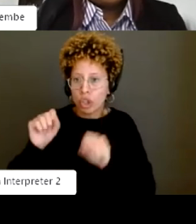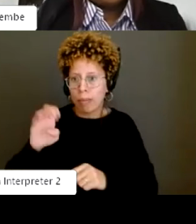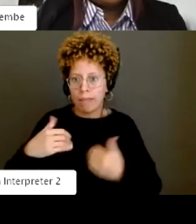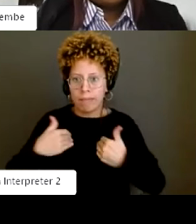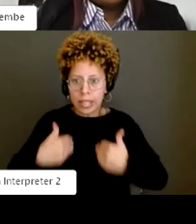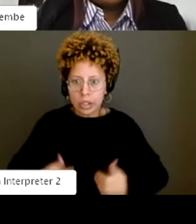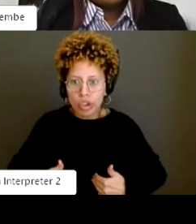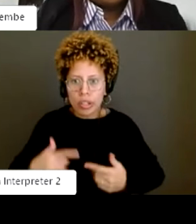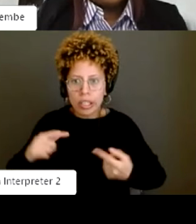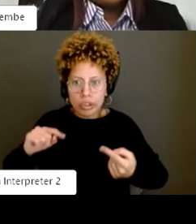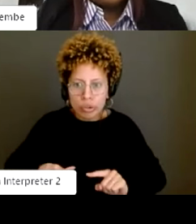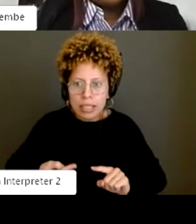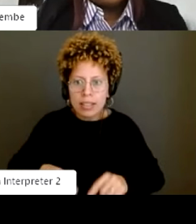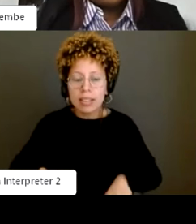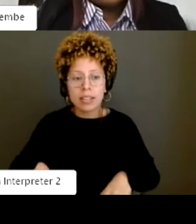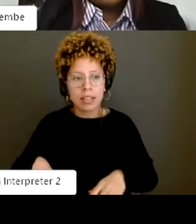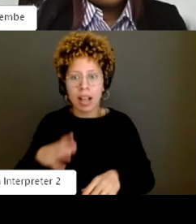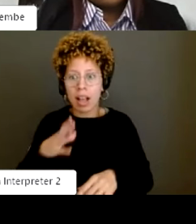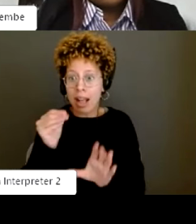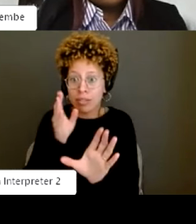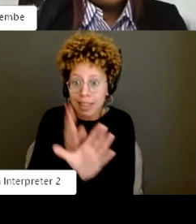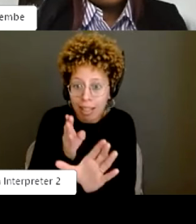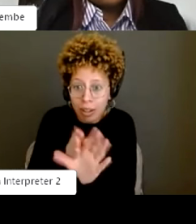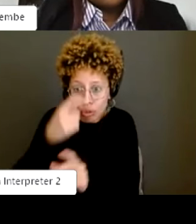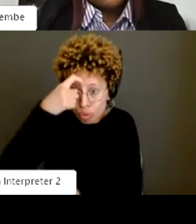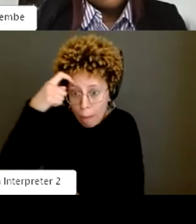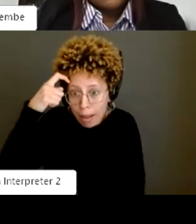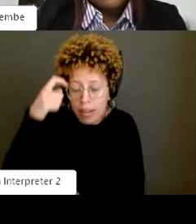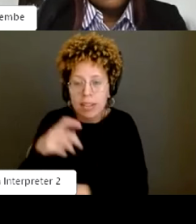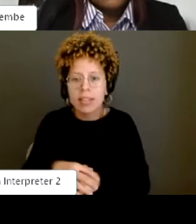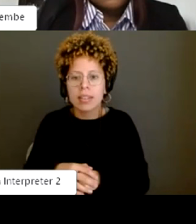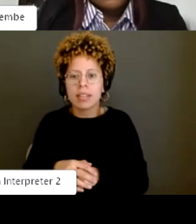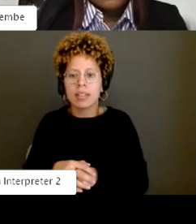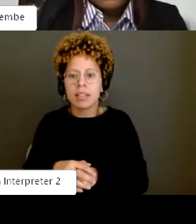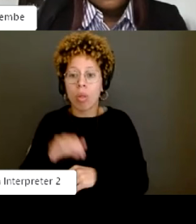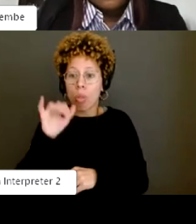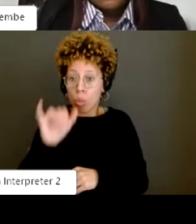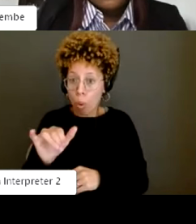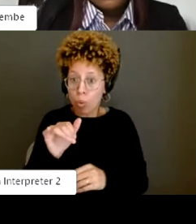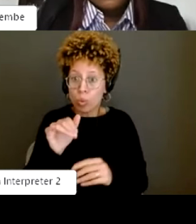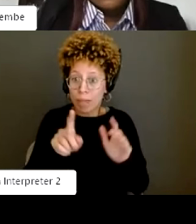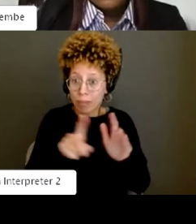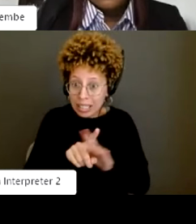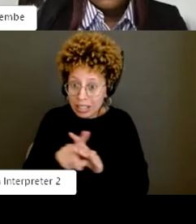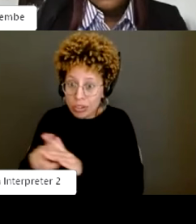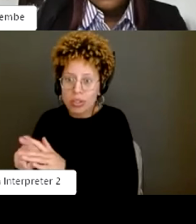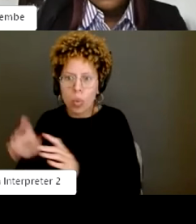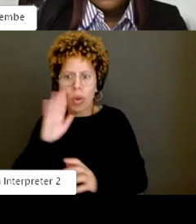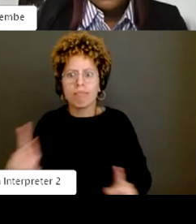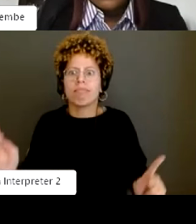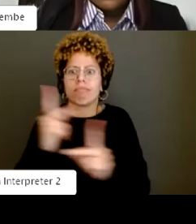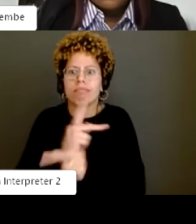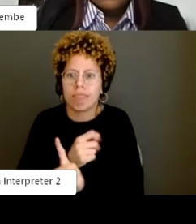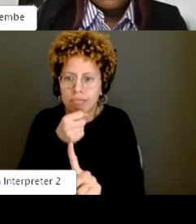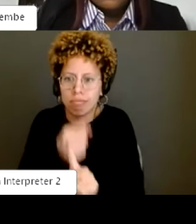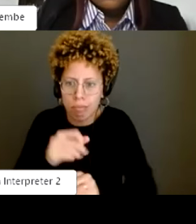And as a result of that, and even psychological trauma. And these factors are known to worsen mobility limitations.